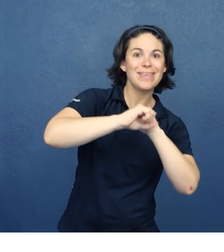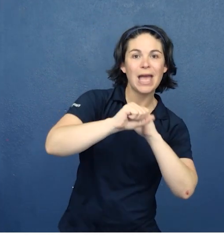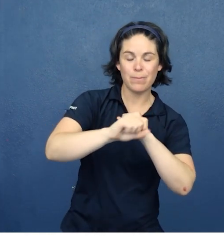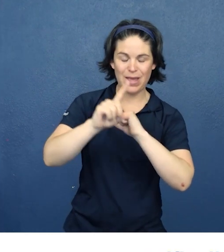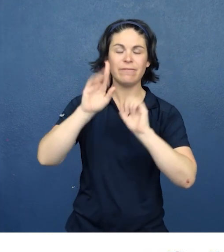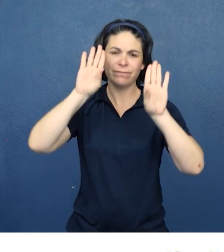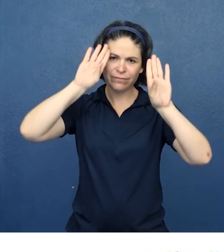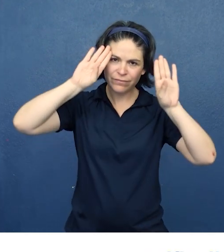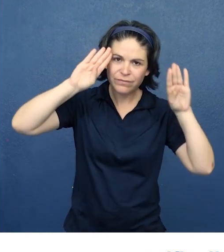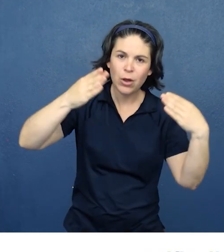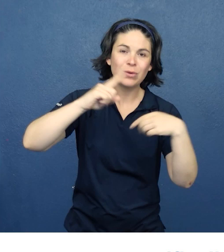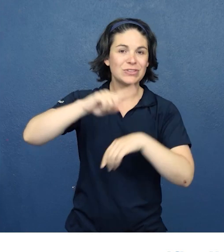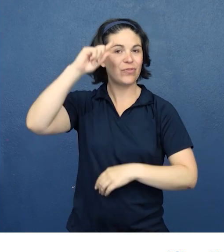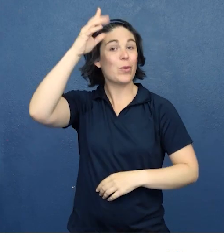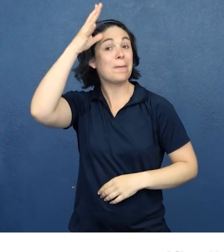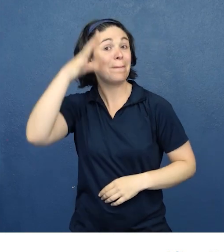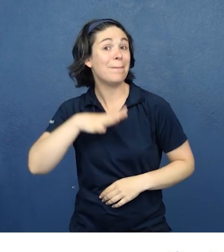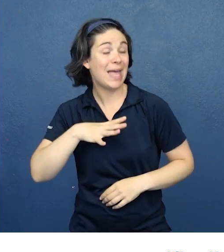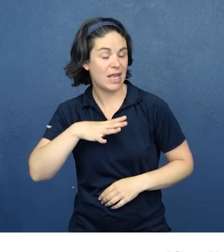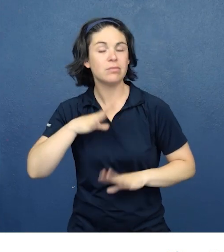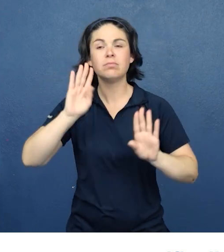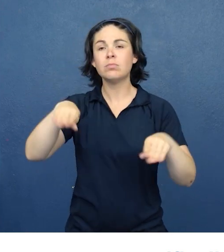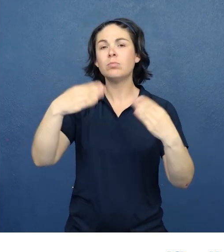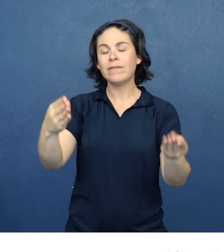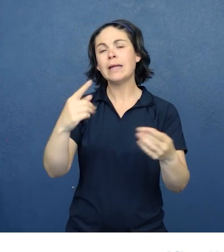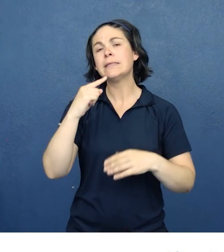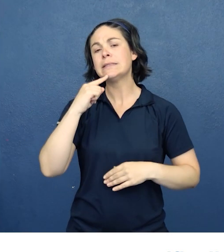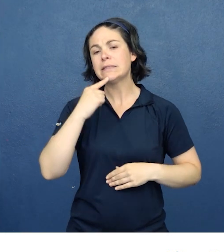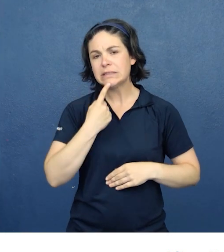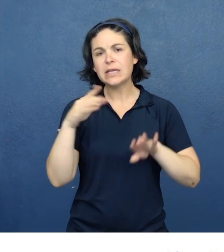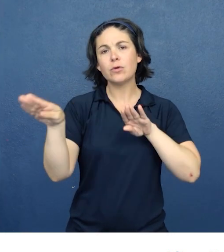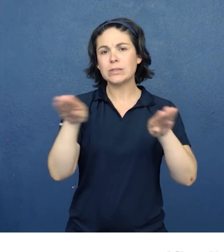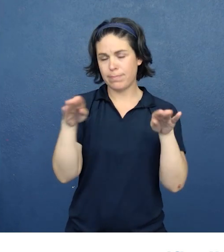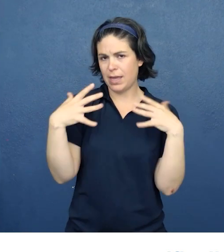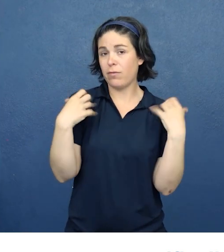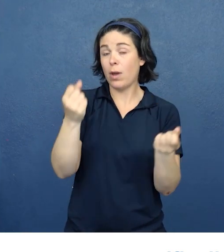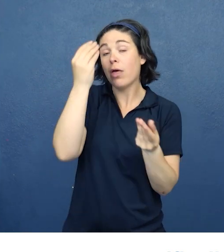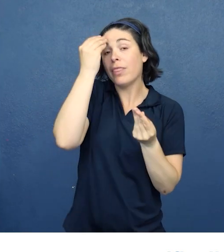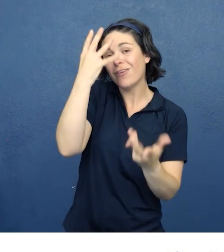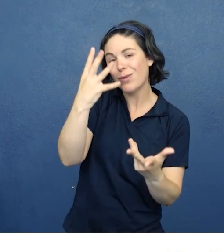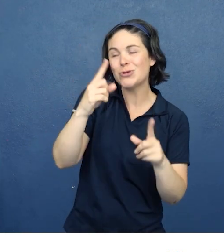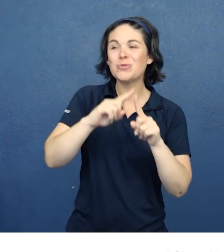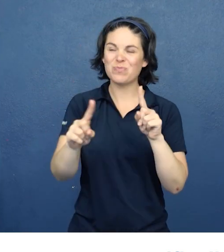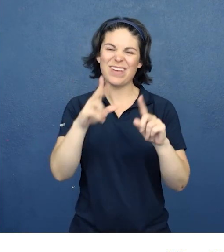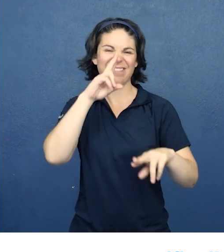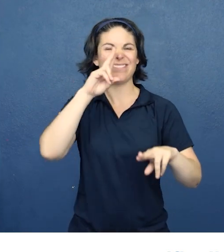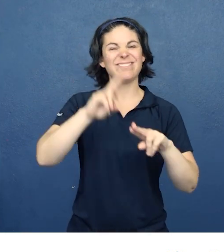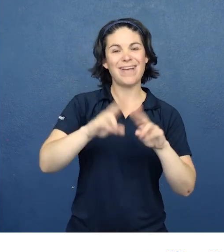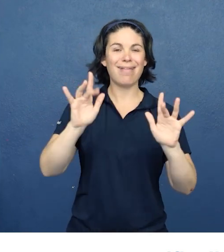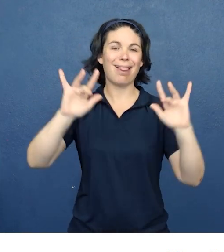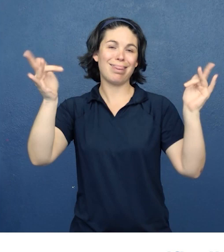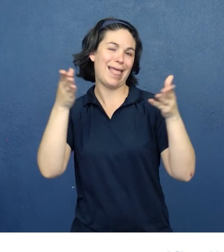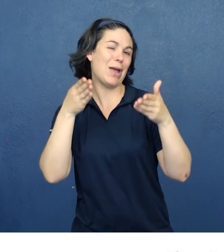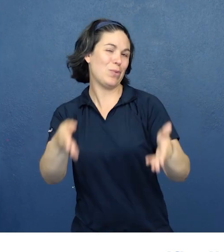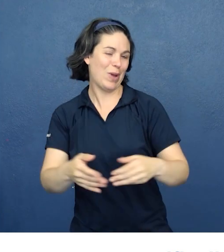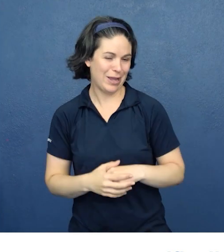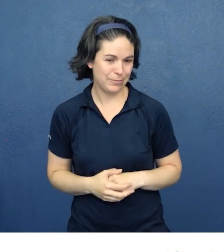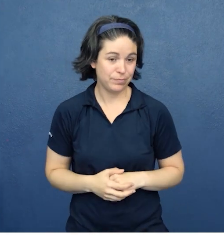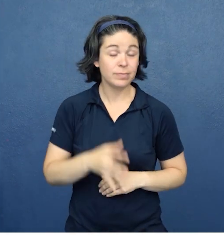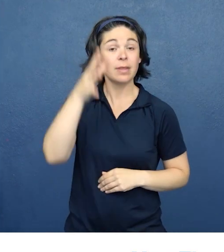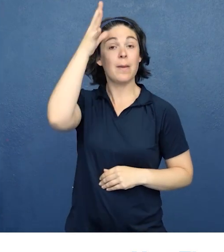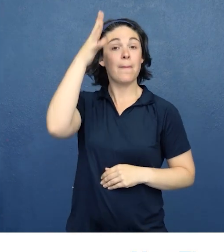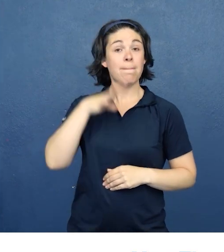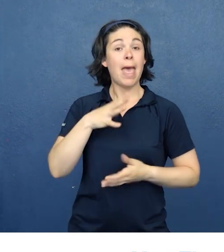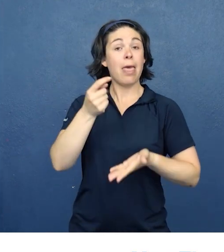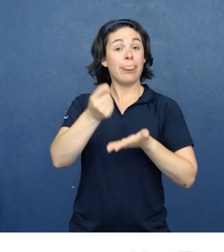campaign geared specifically for men, providing serious behavioral health information in a lighthearted manner.